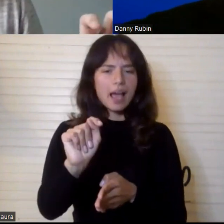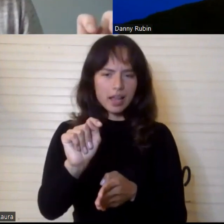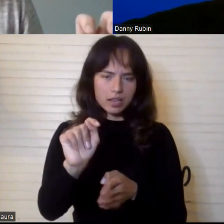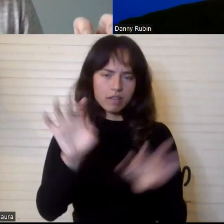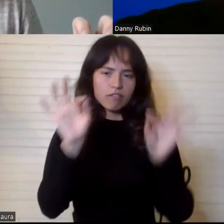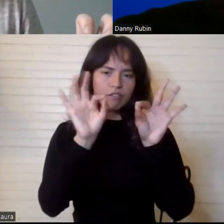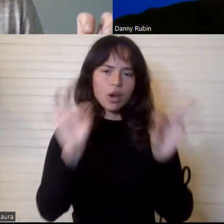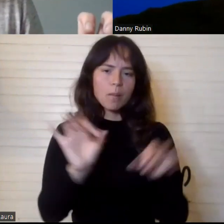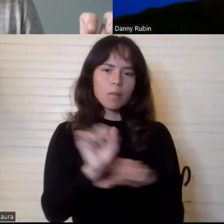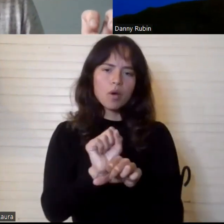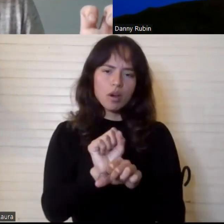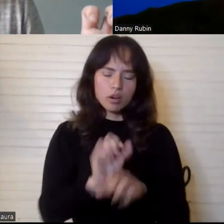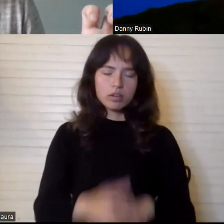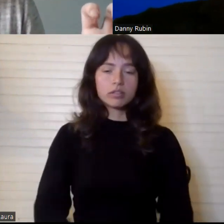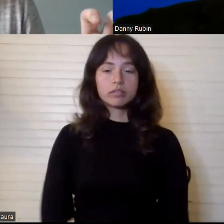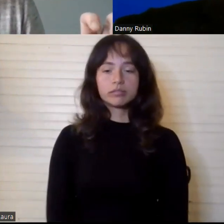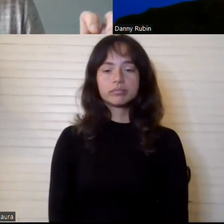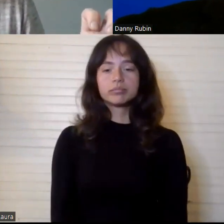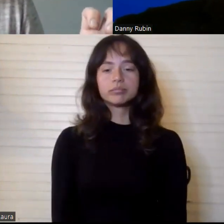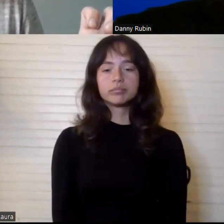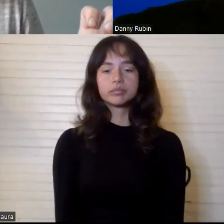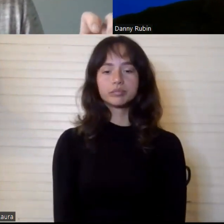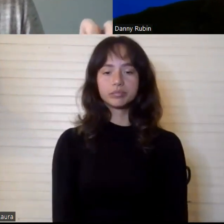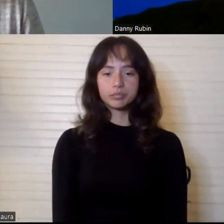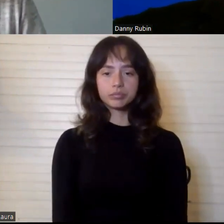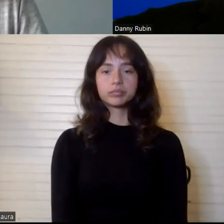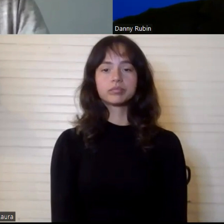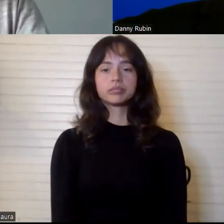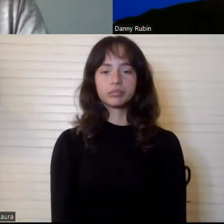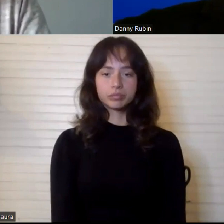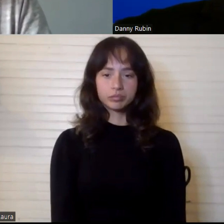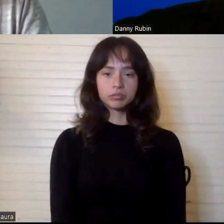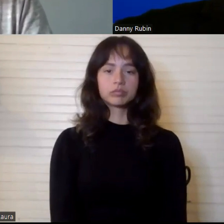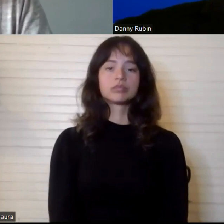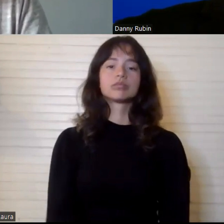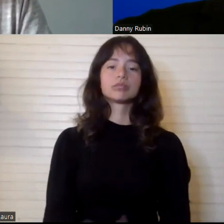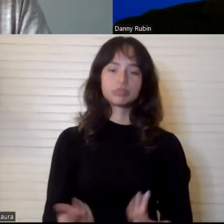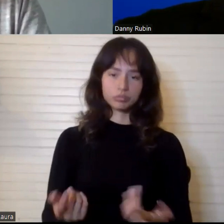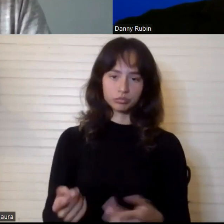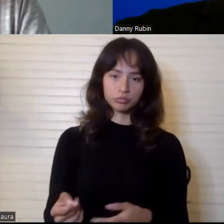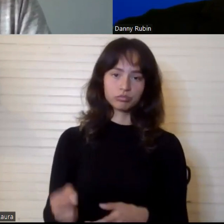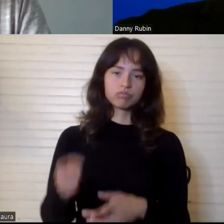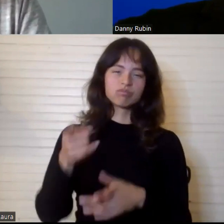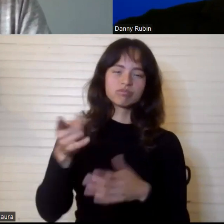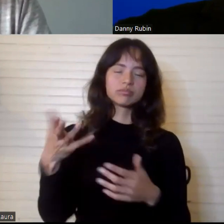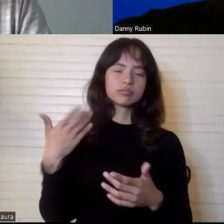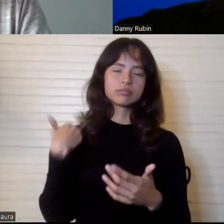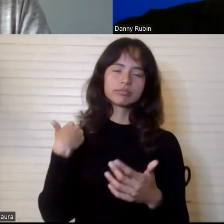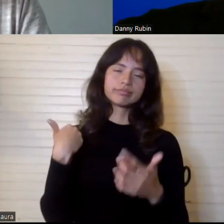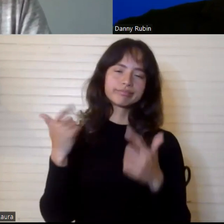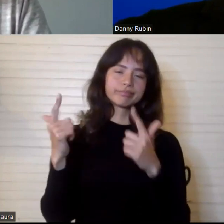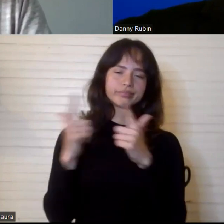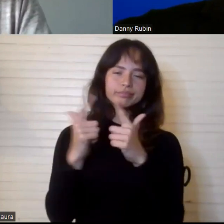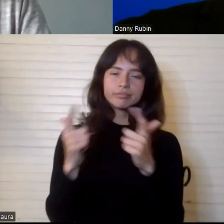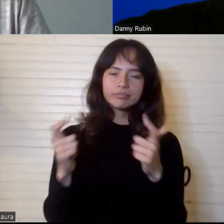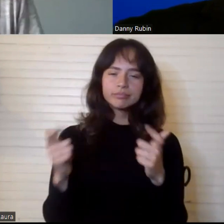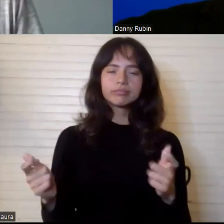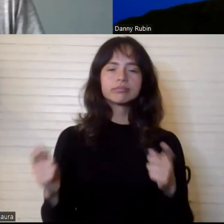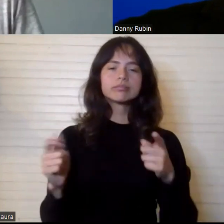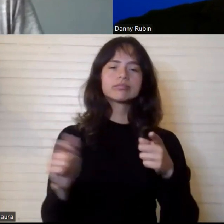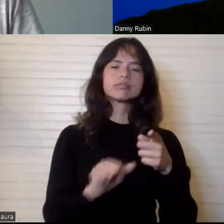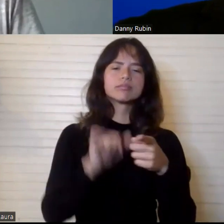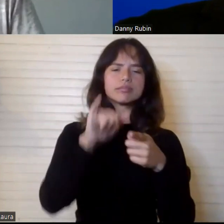a variety of different code bases, scripting languages, and different frameworks that can be implemented